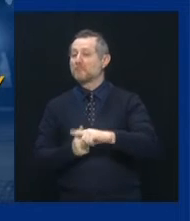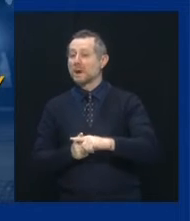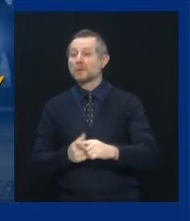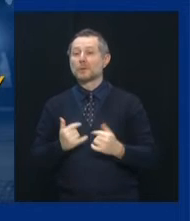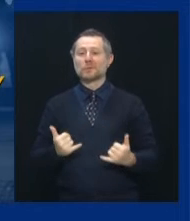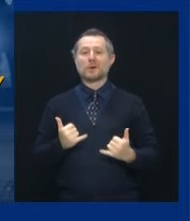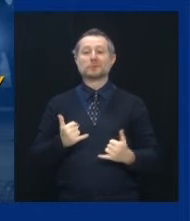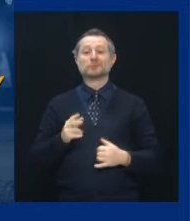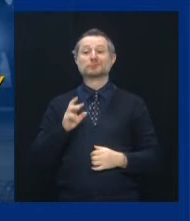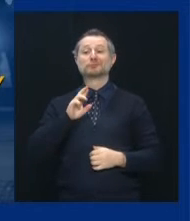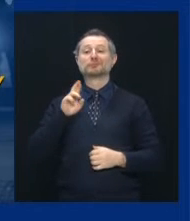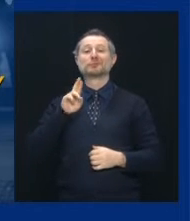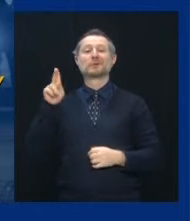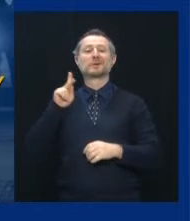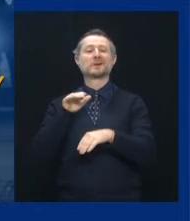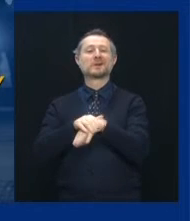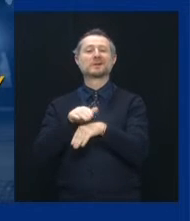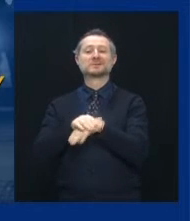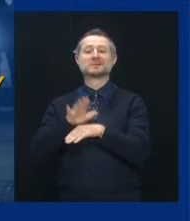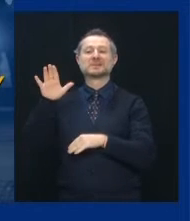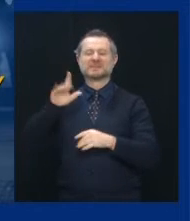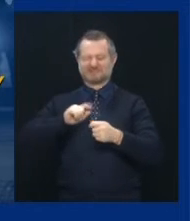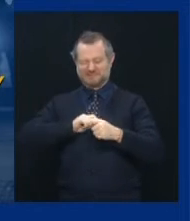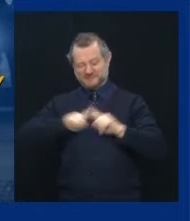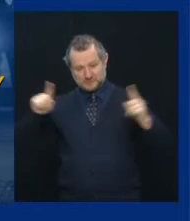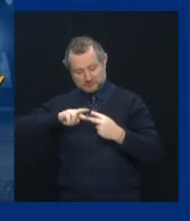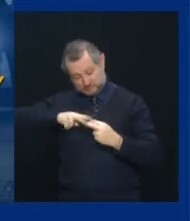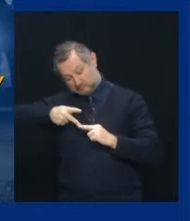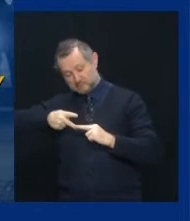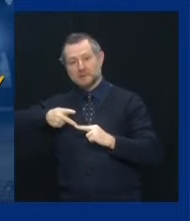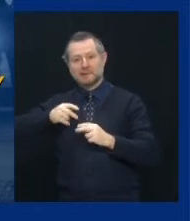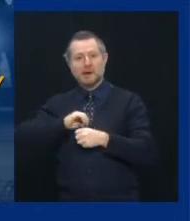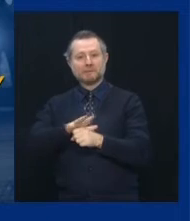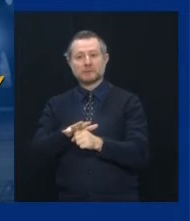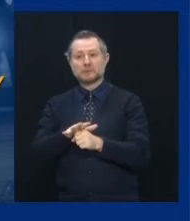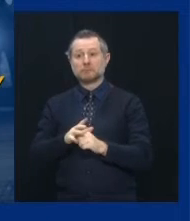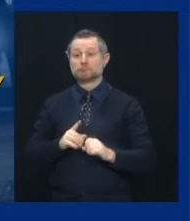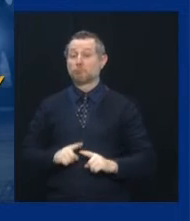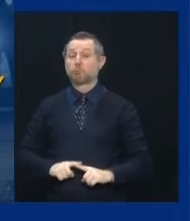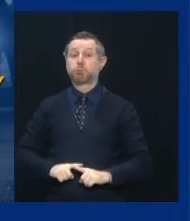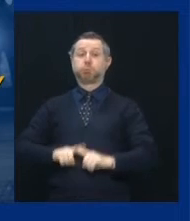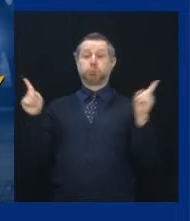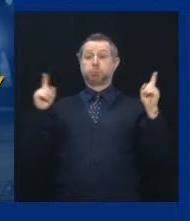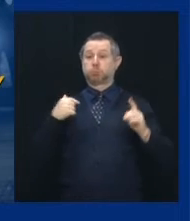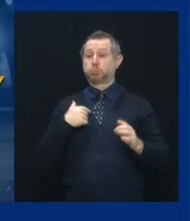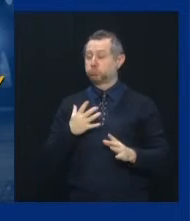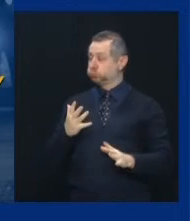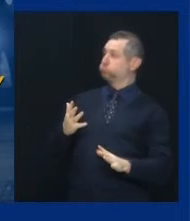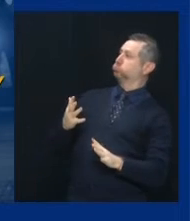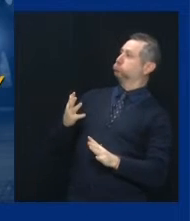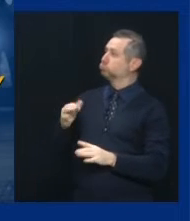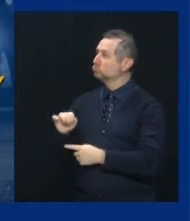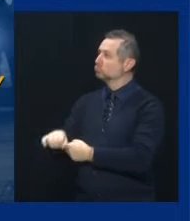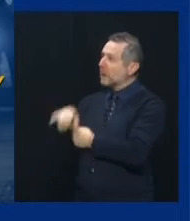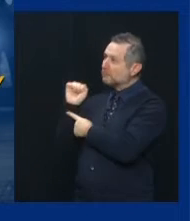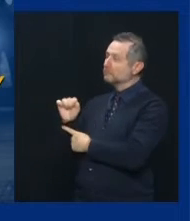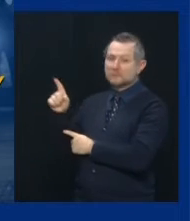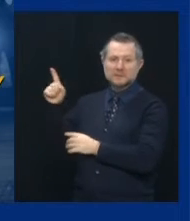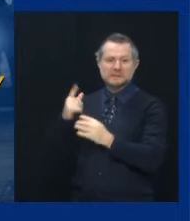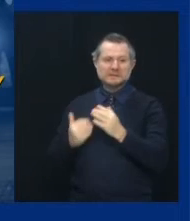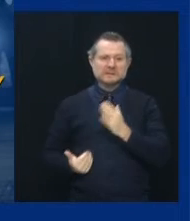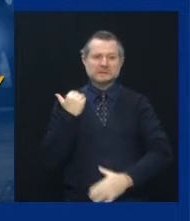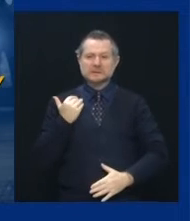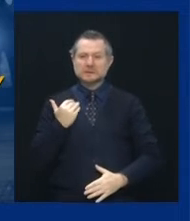strain, and it's a dramatically different proposition. Once you say the infection